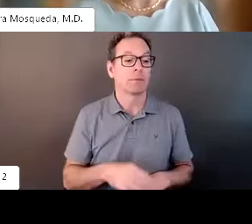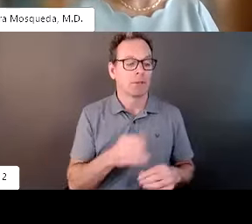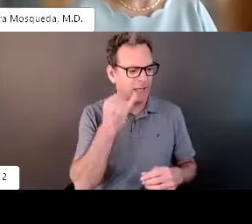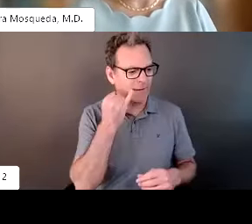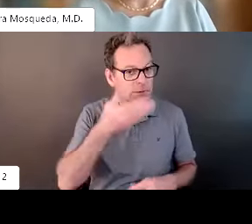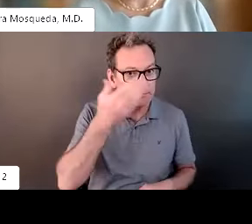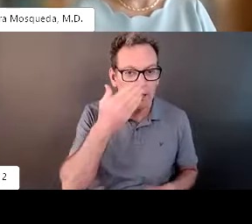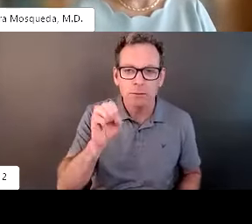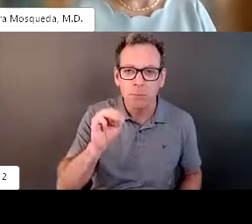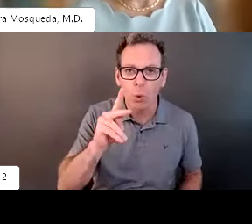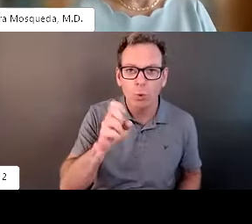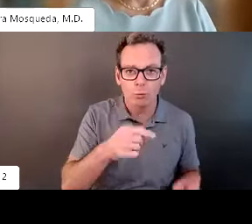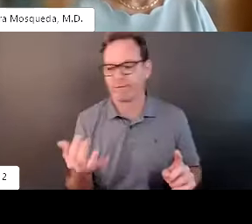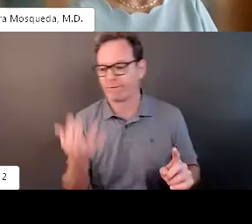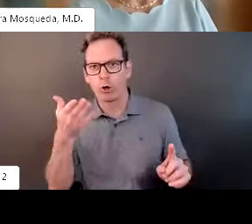as well.